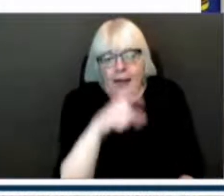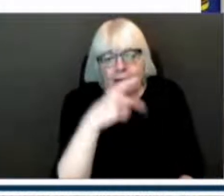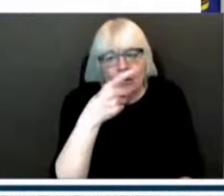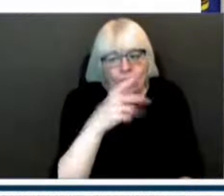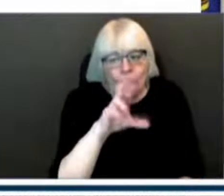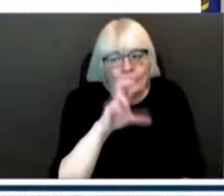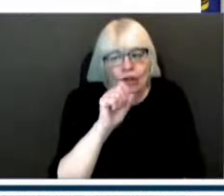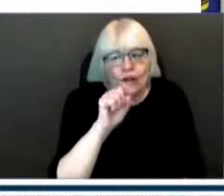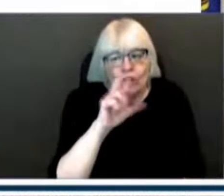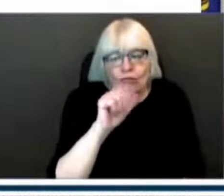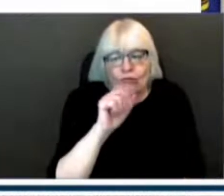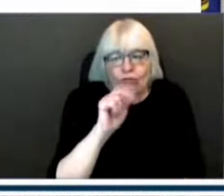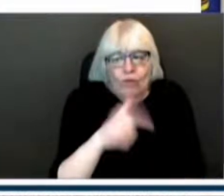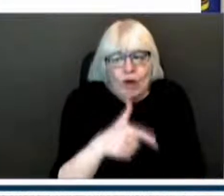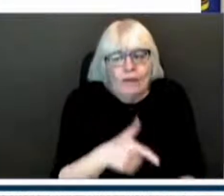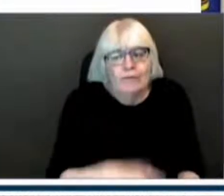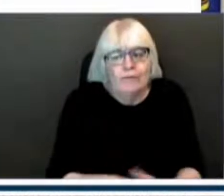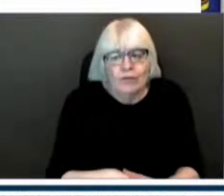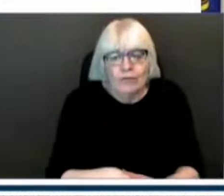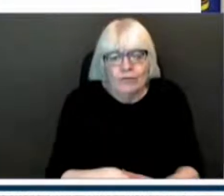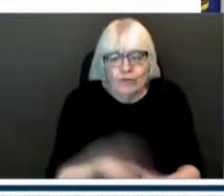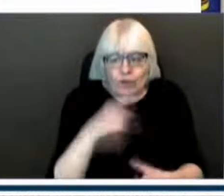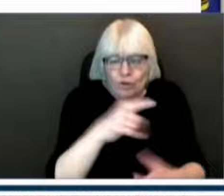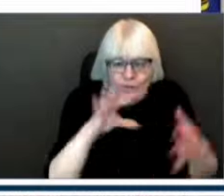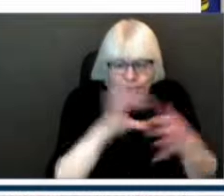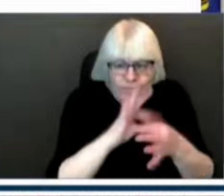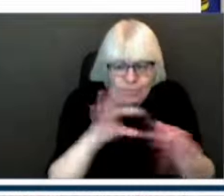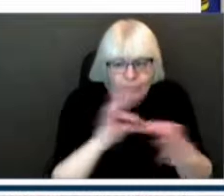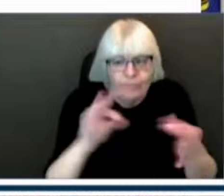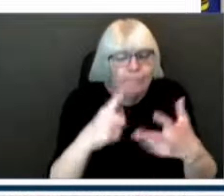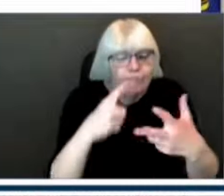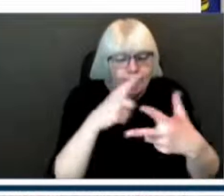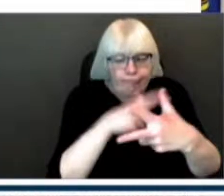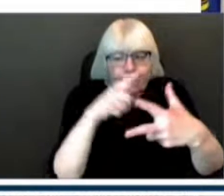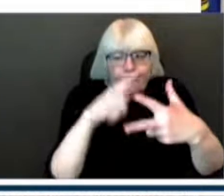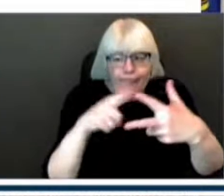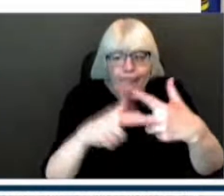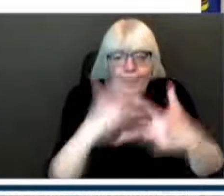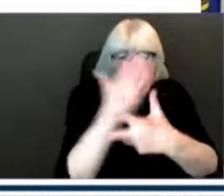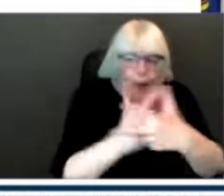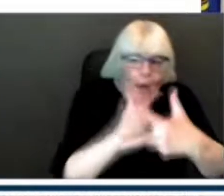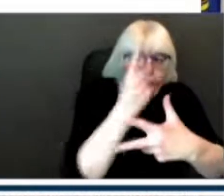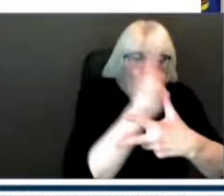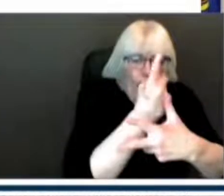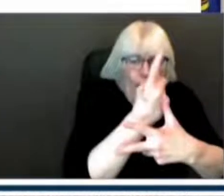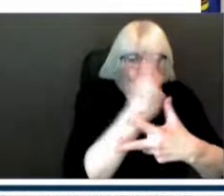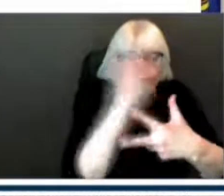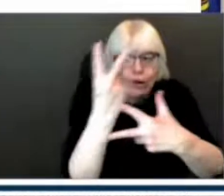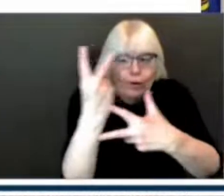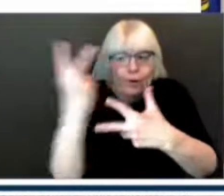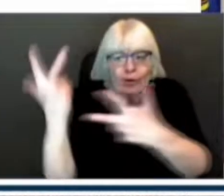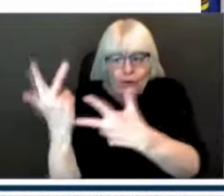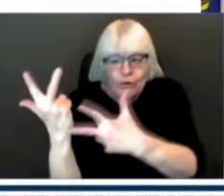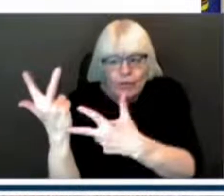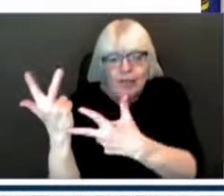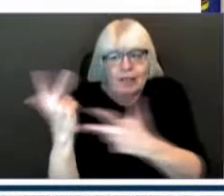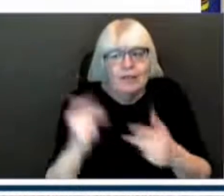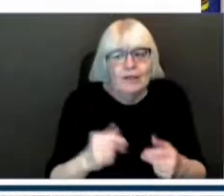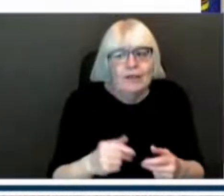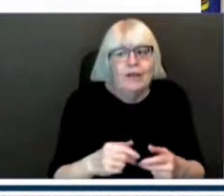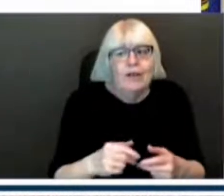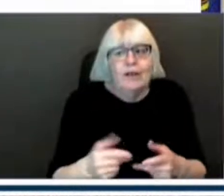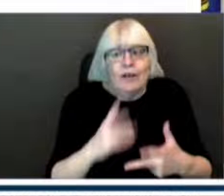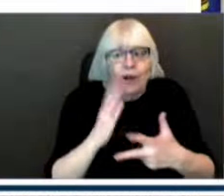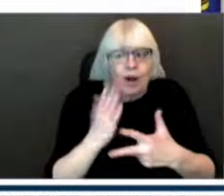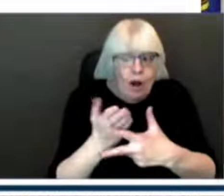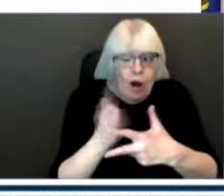and how we will progress to each one, or we could even go faster. Do you see us going, once we're in a phase,